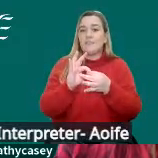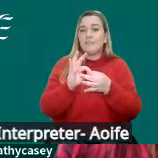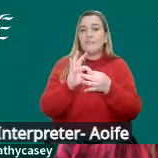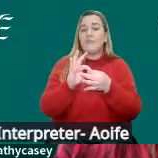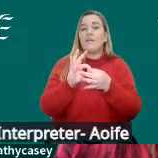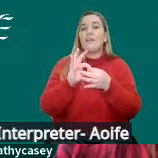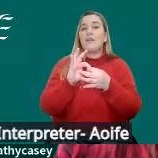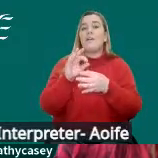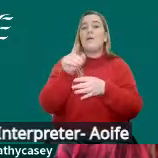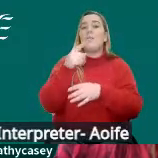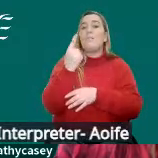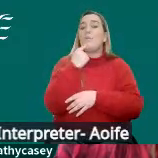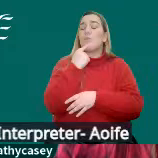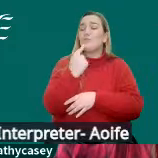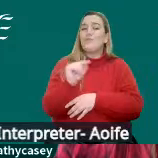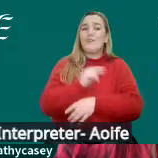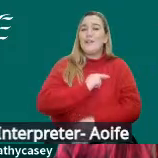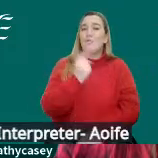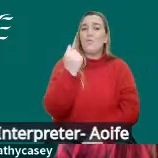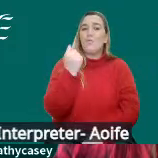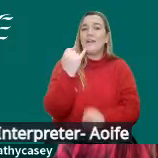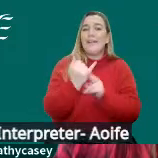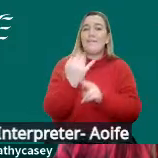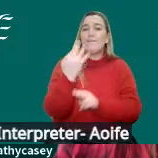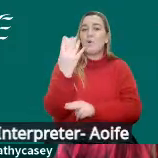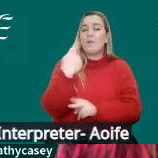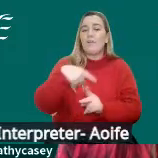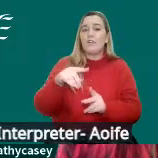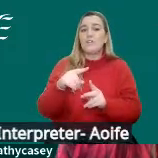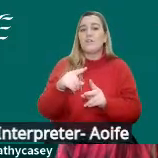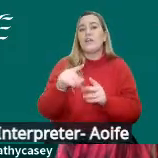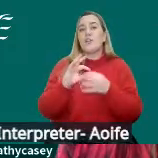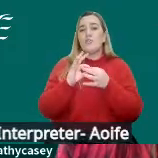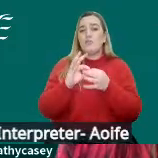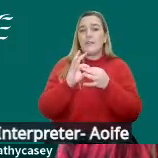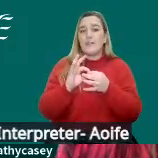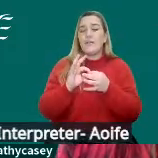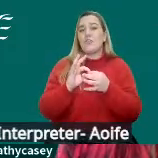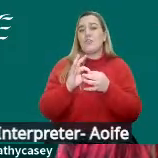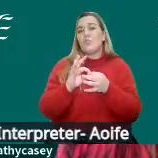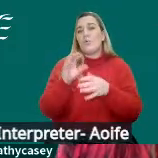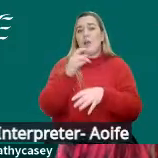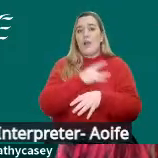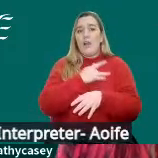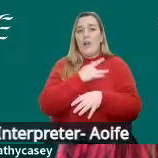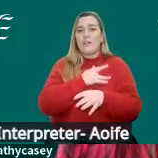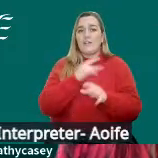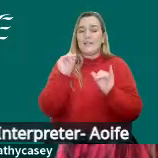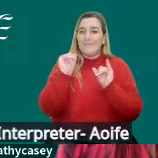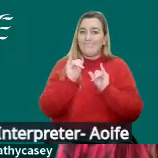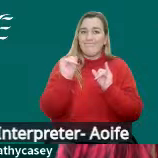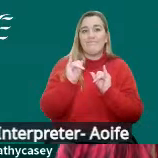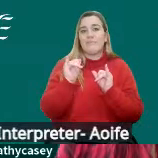going to die from a heart related condition. And in many cases, this can be totally preventable.